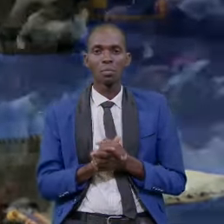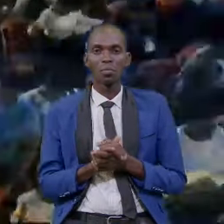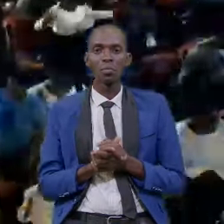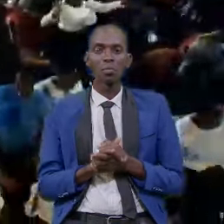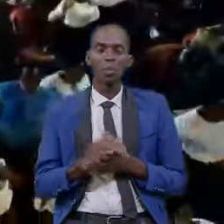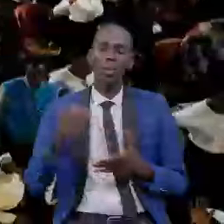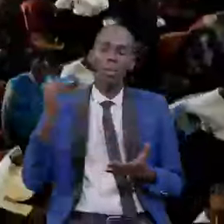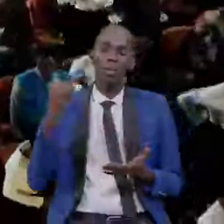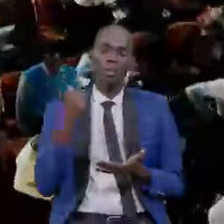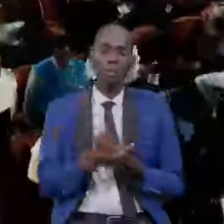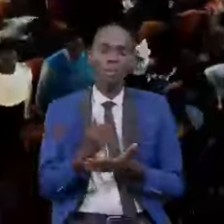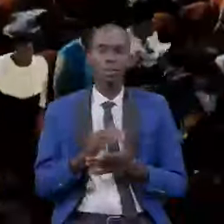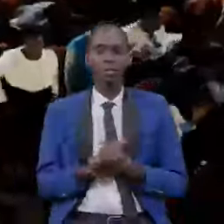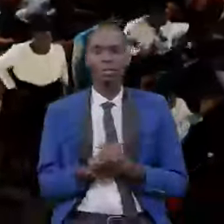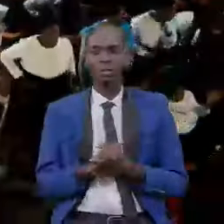Amen.